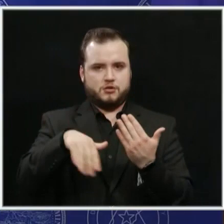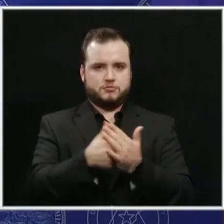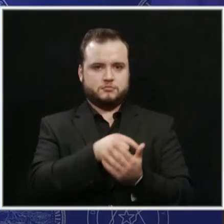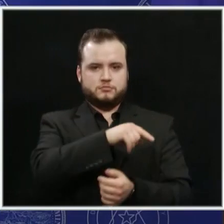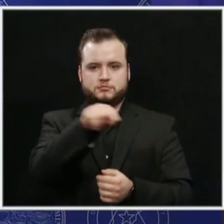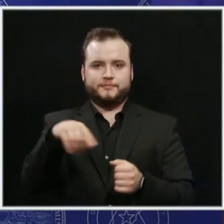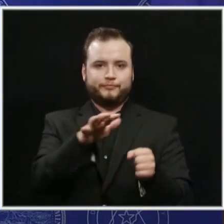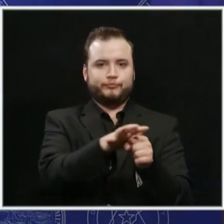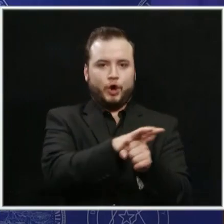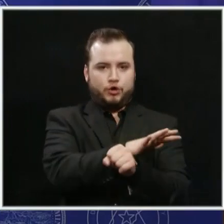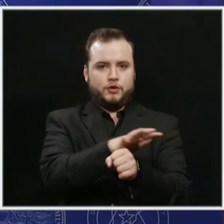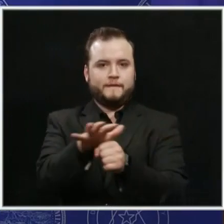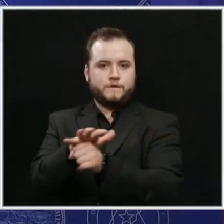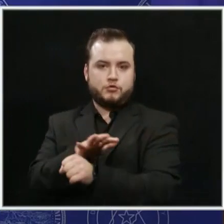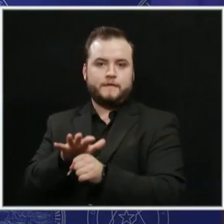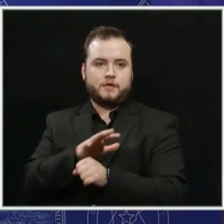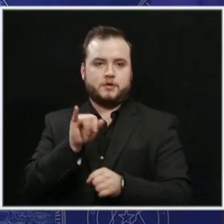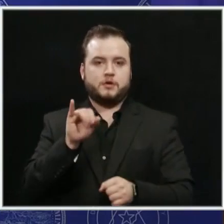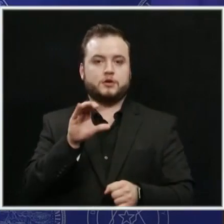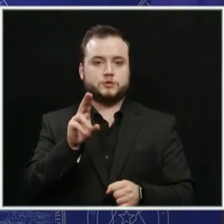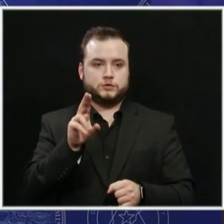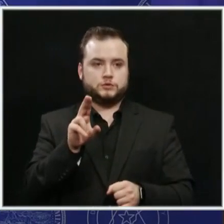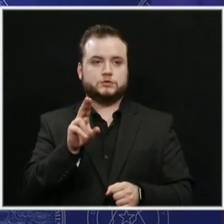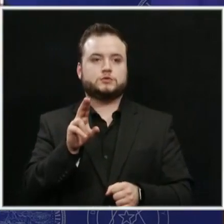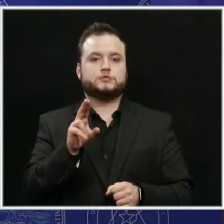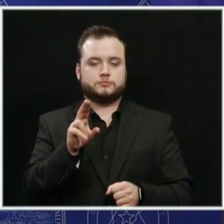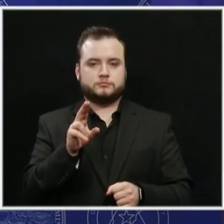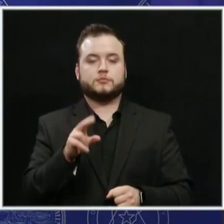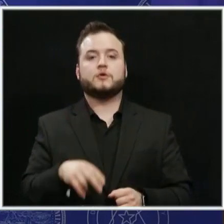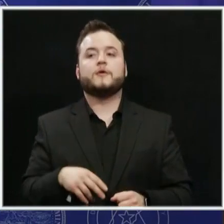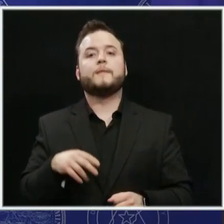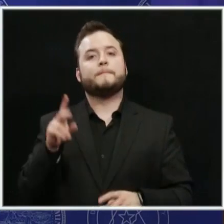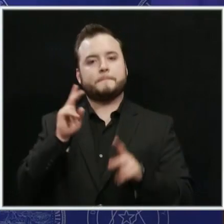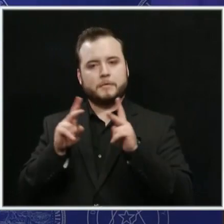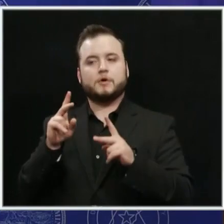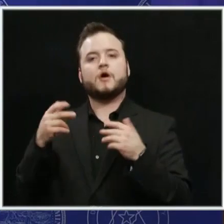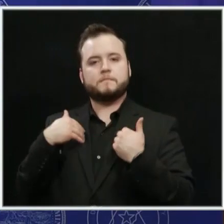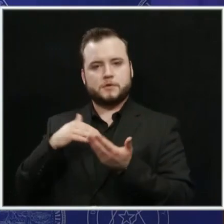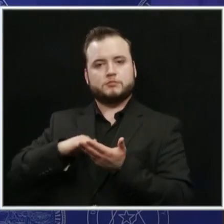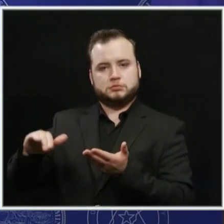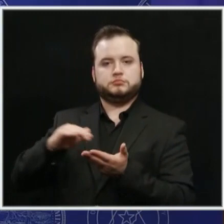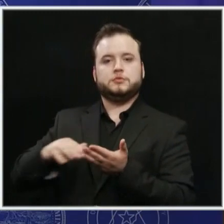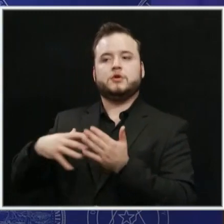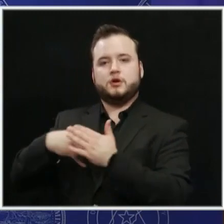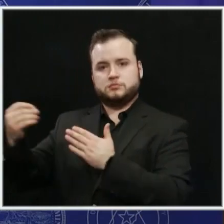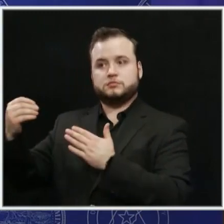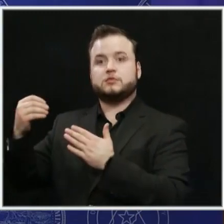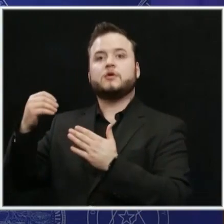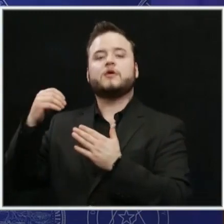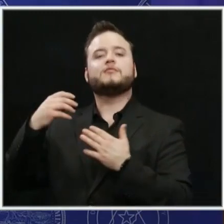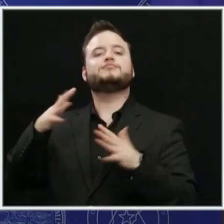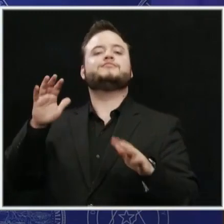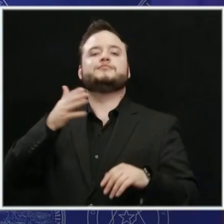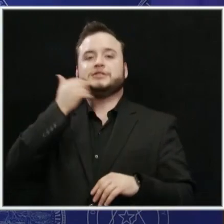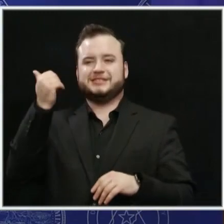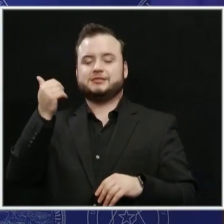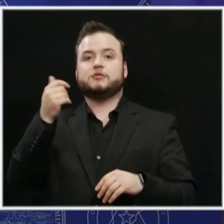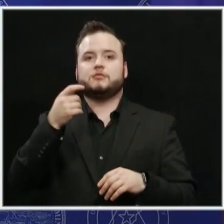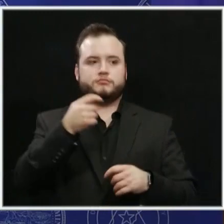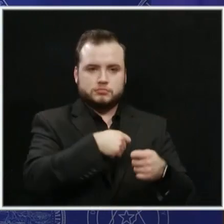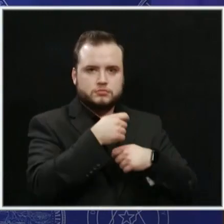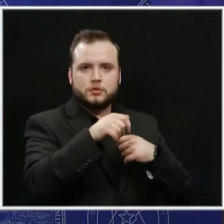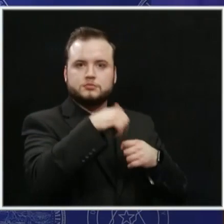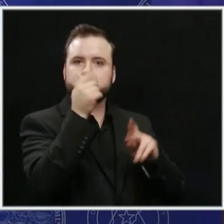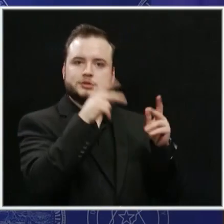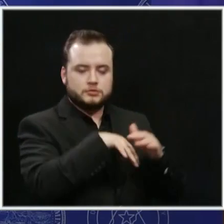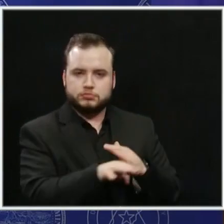moving people out, people are getting better. There's more to take those beds. Now we've moved down to the second ICU that's